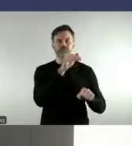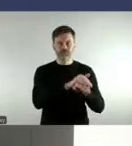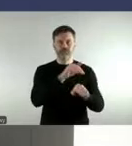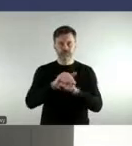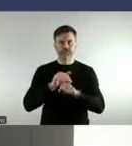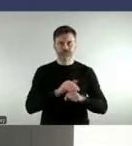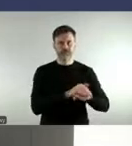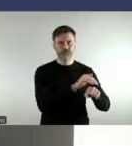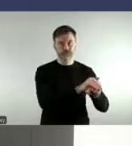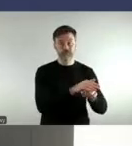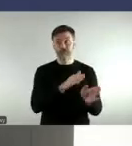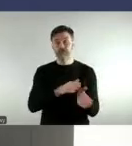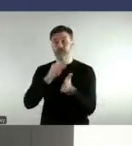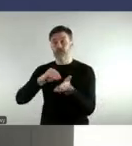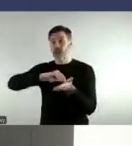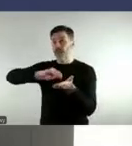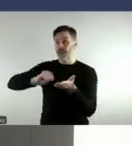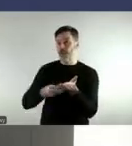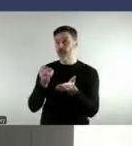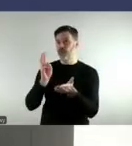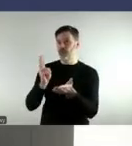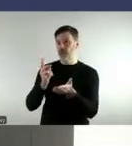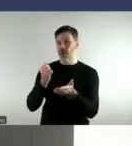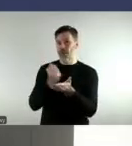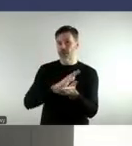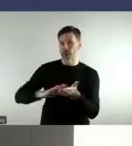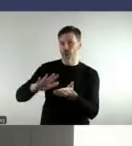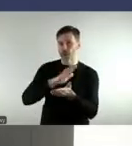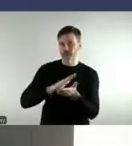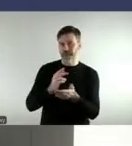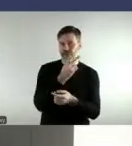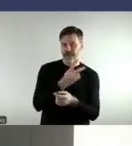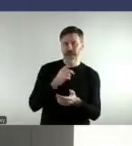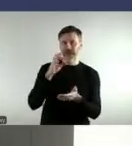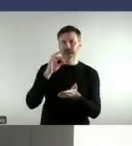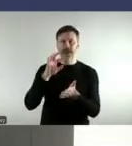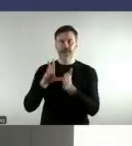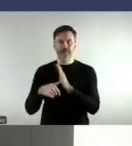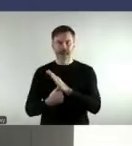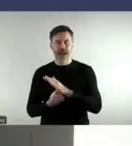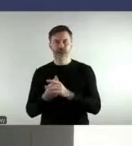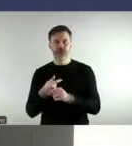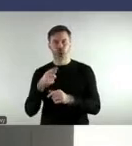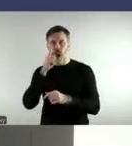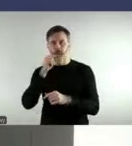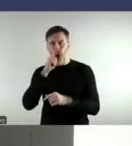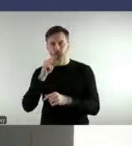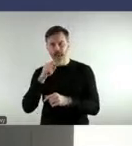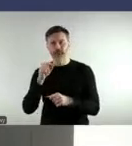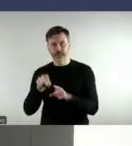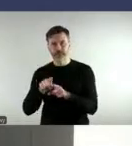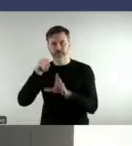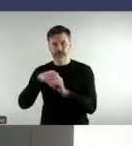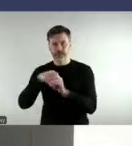agreement. The signatories were 2 counties, 21 municipalities, including the Opole